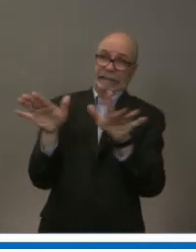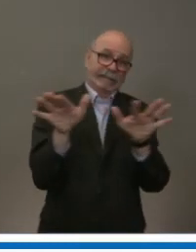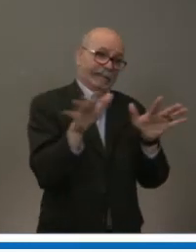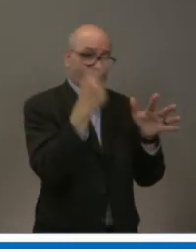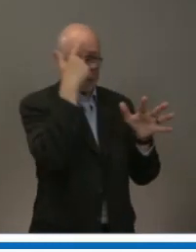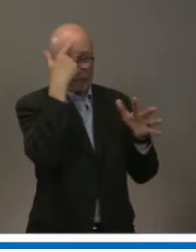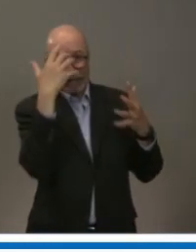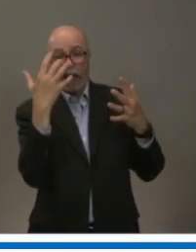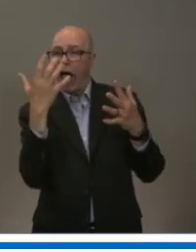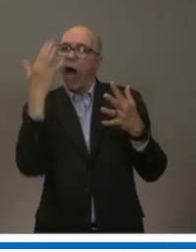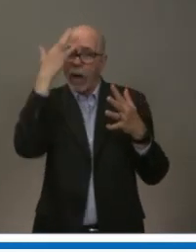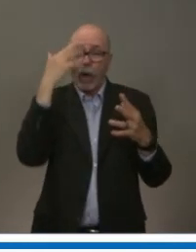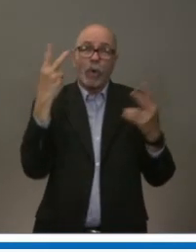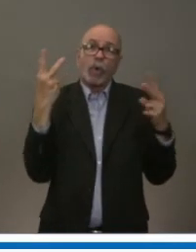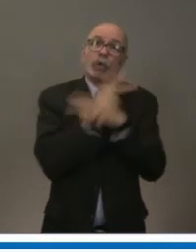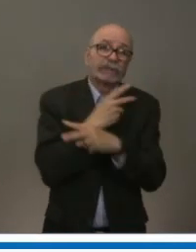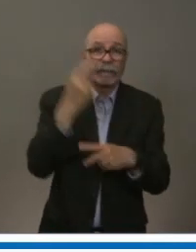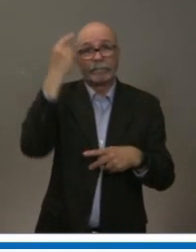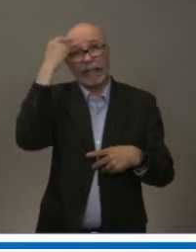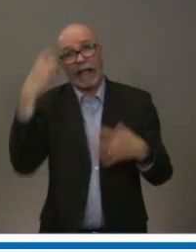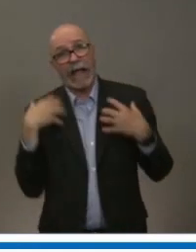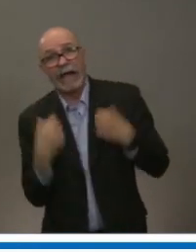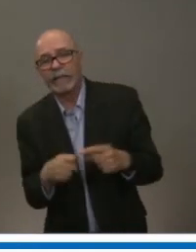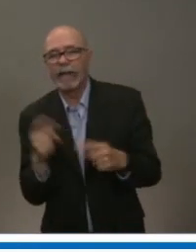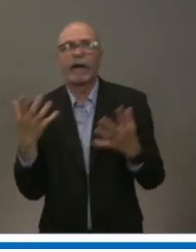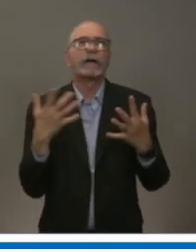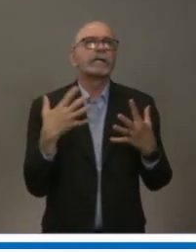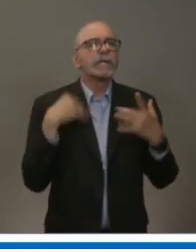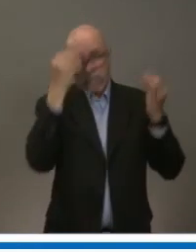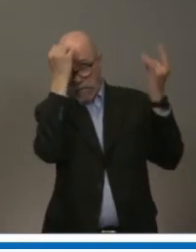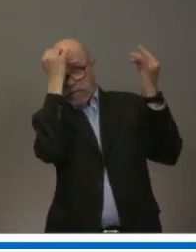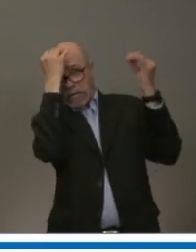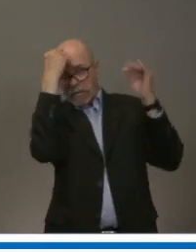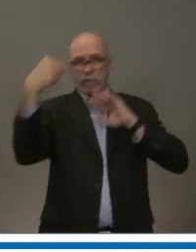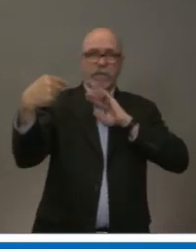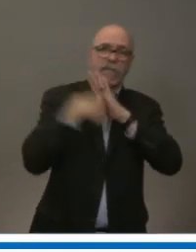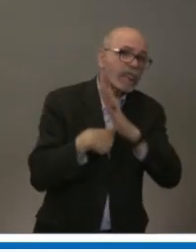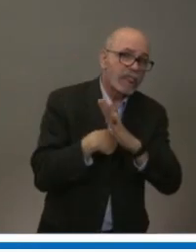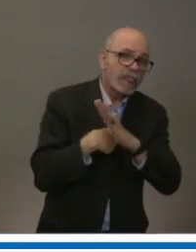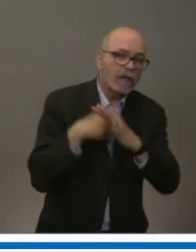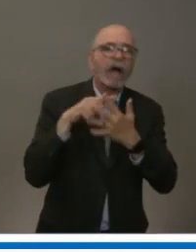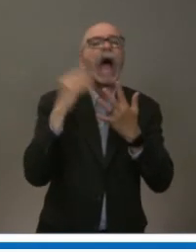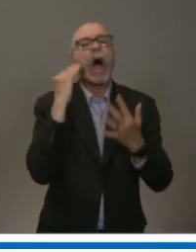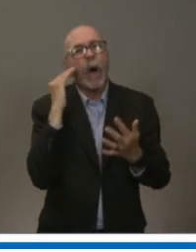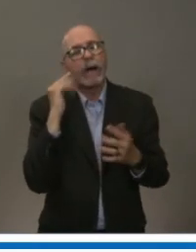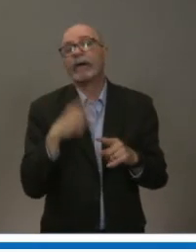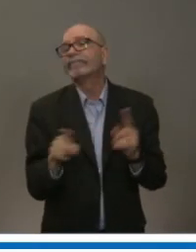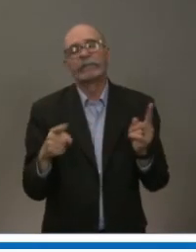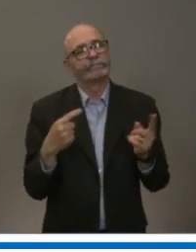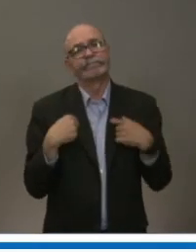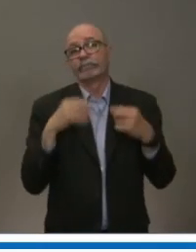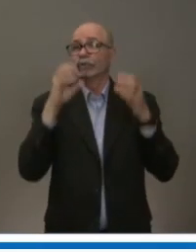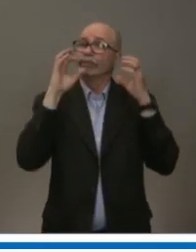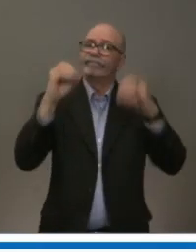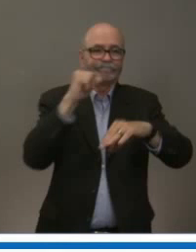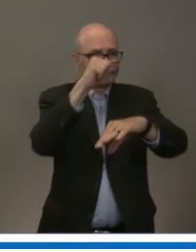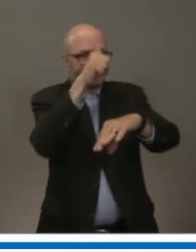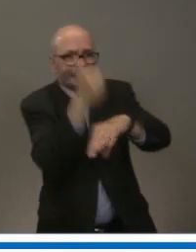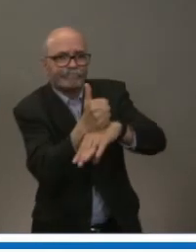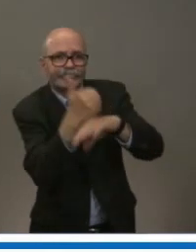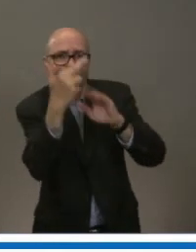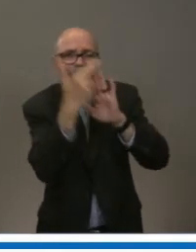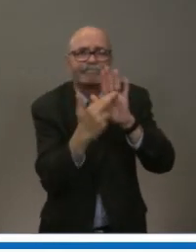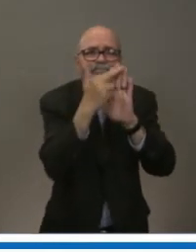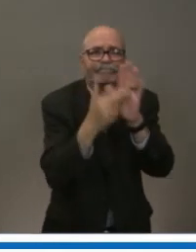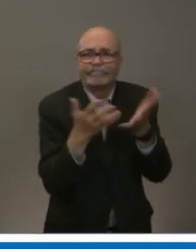to the comment that I made yesterday. If we didn't put these restrictions in place, we would have a